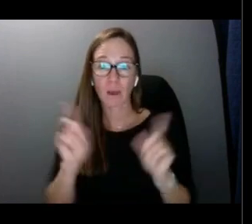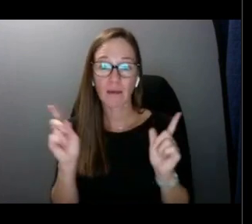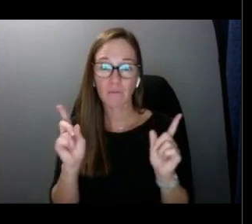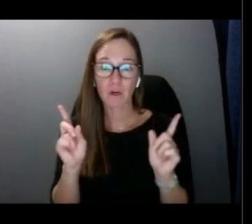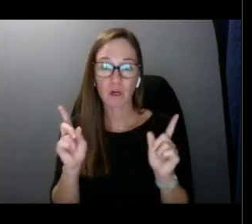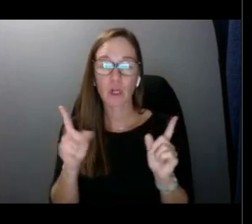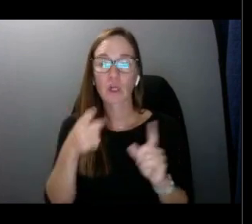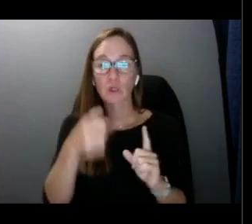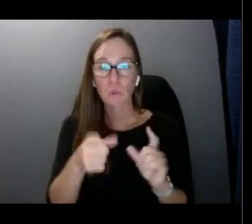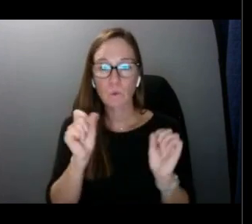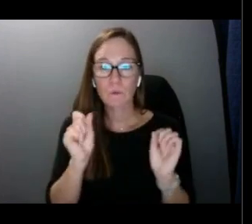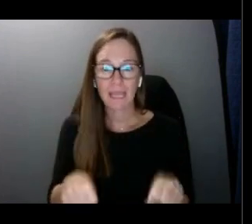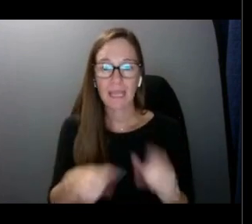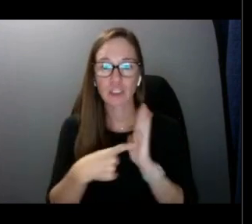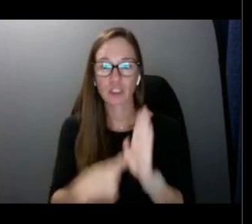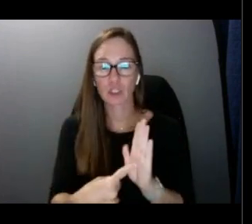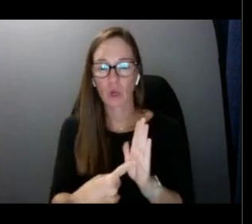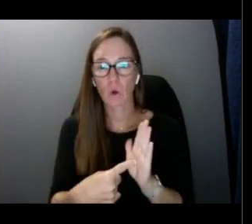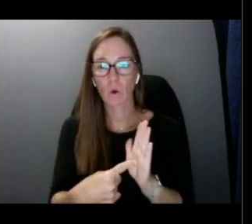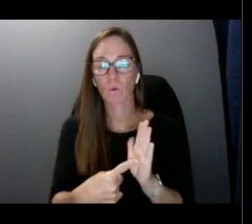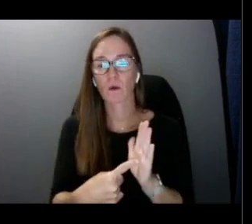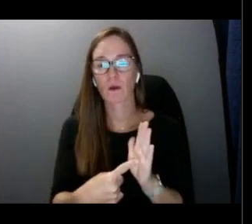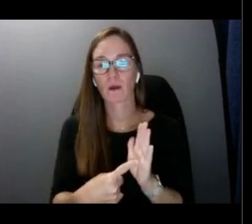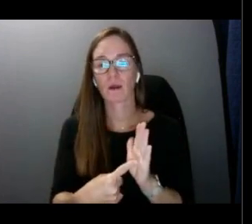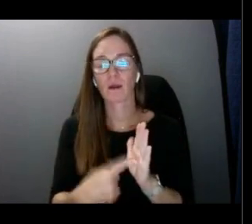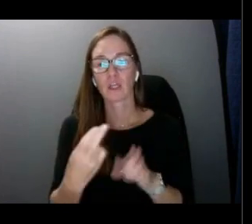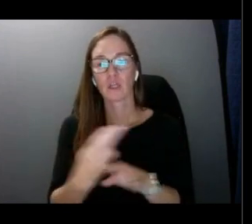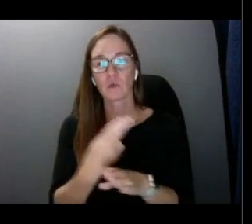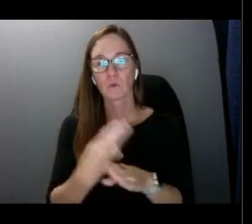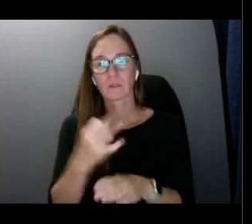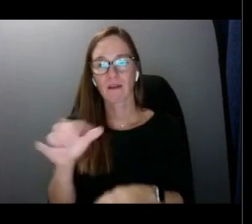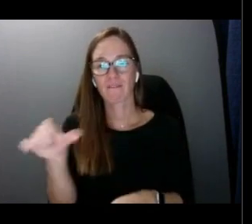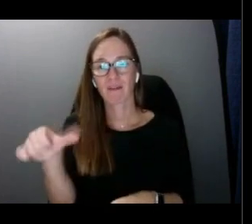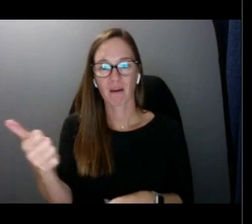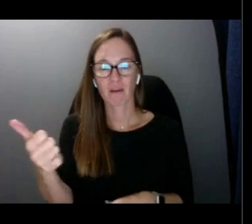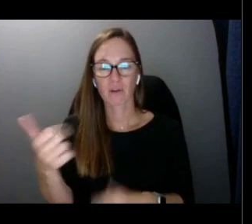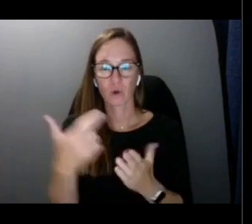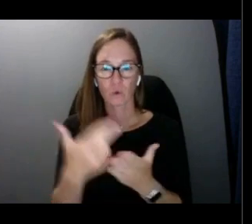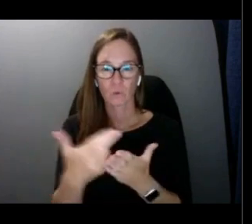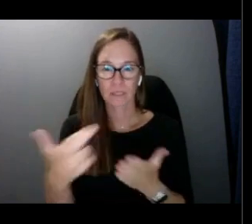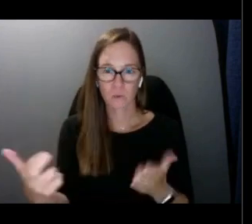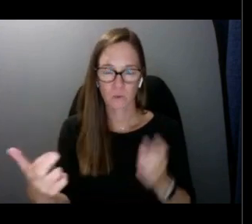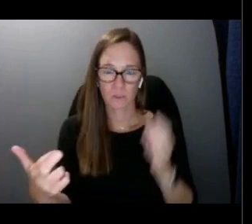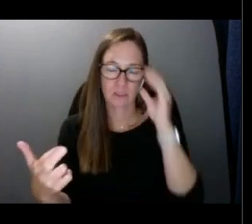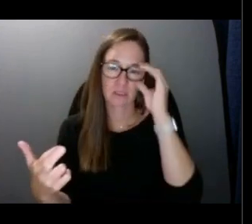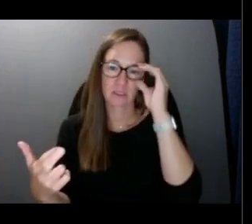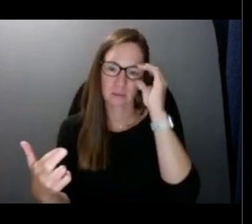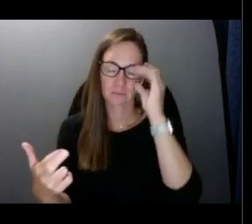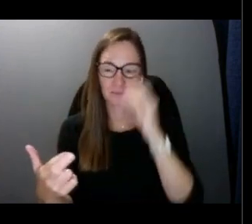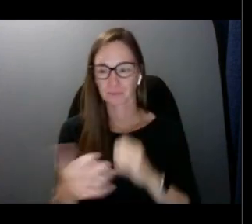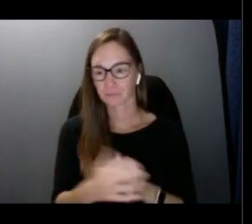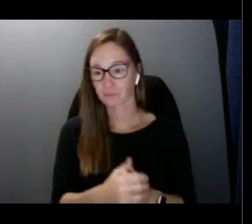you can show leverage of other resources.